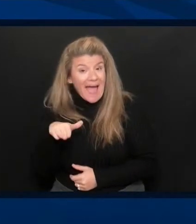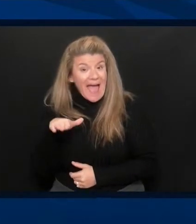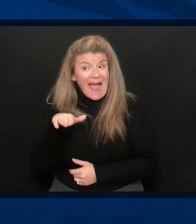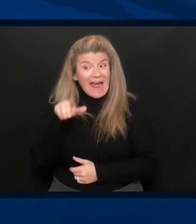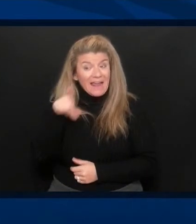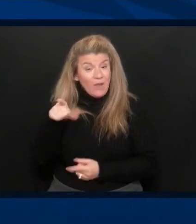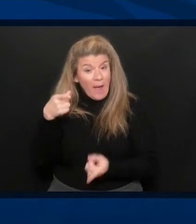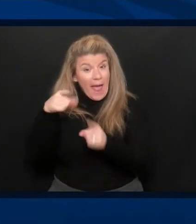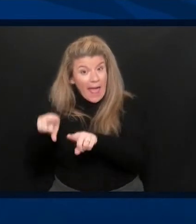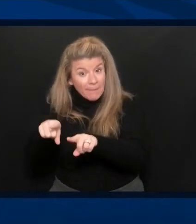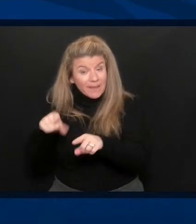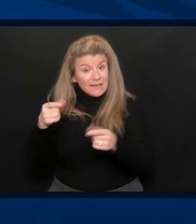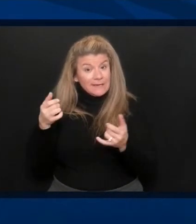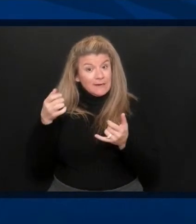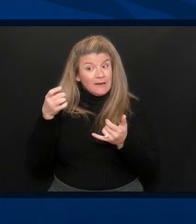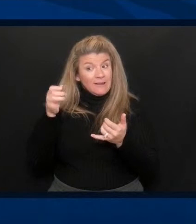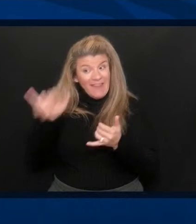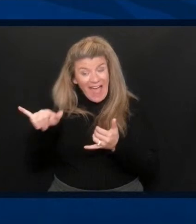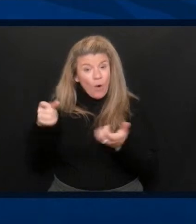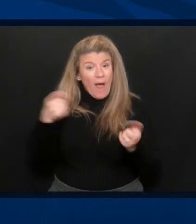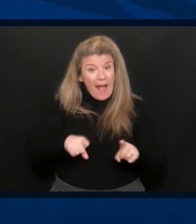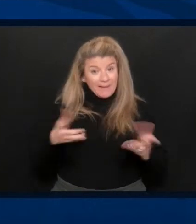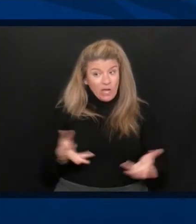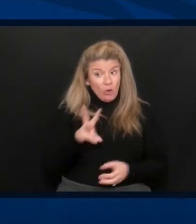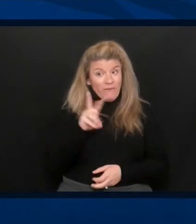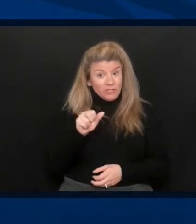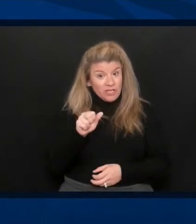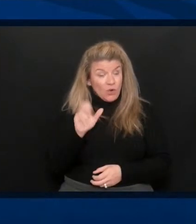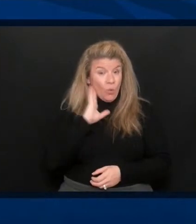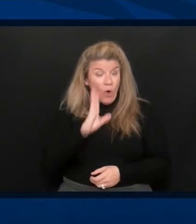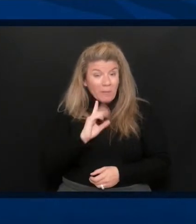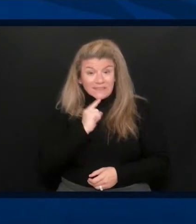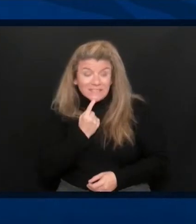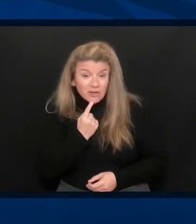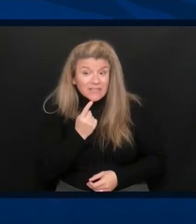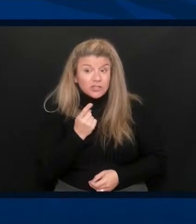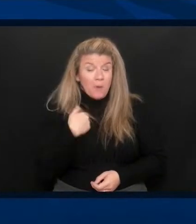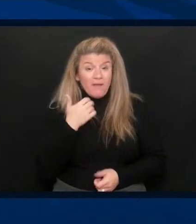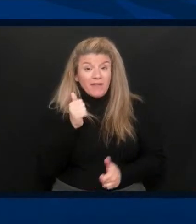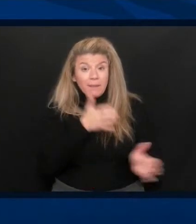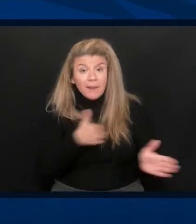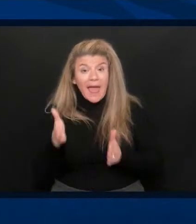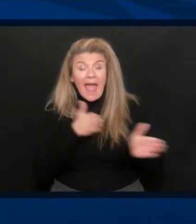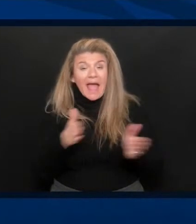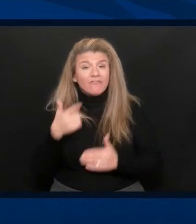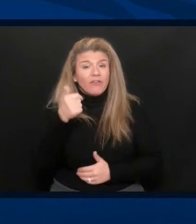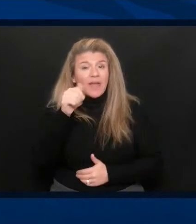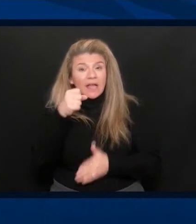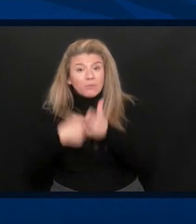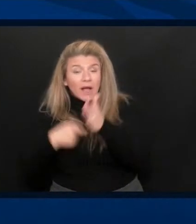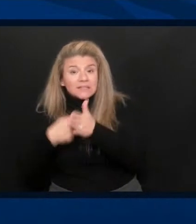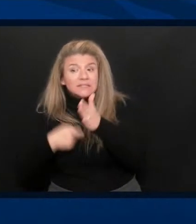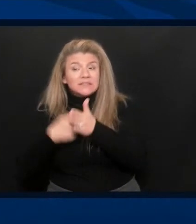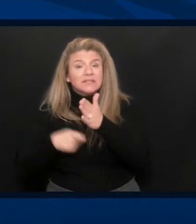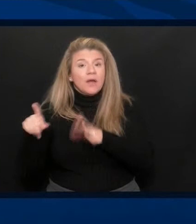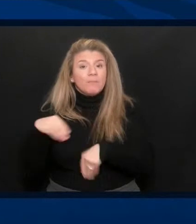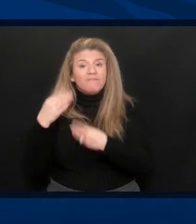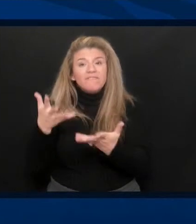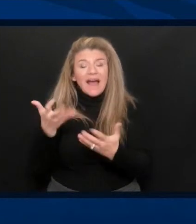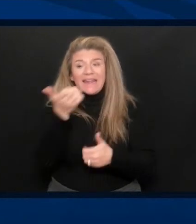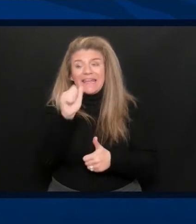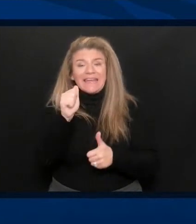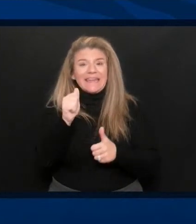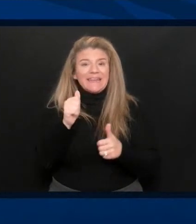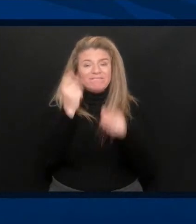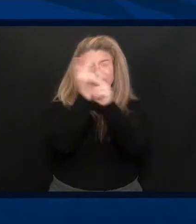pump is going to be in West Virginia, and if you have any plans to talk to President Biden about releasing any of